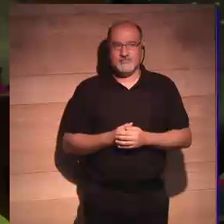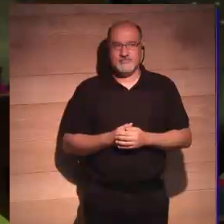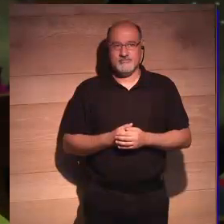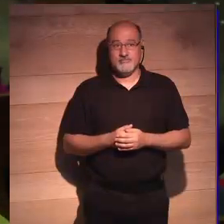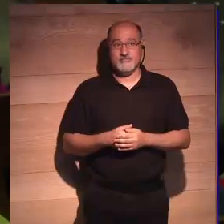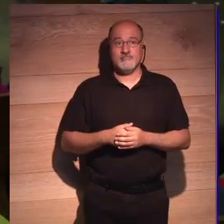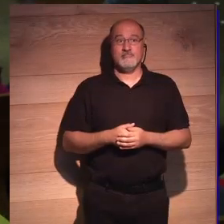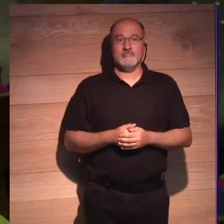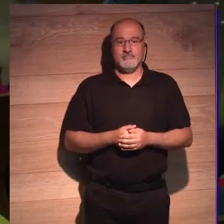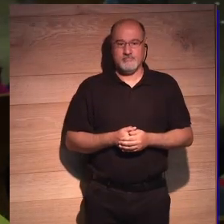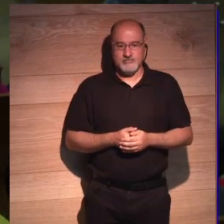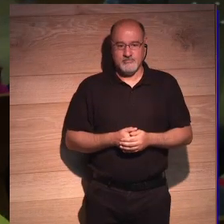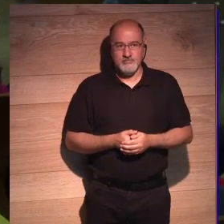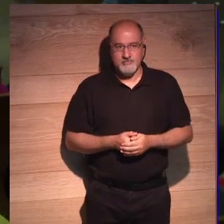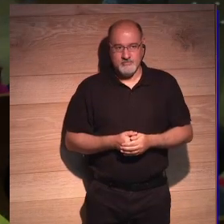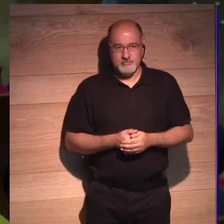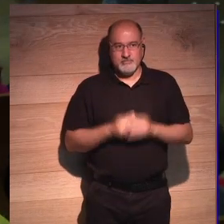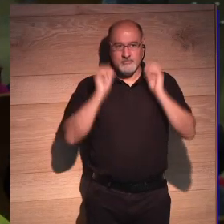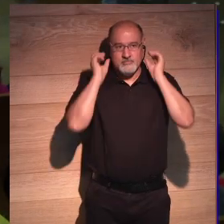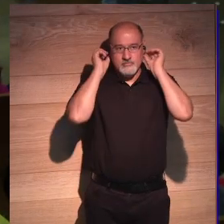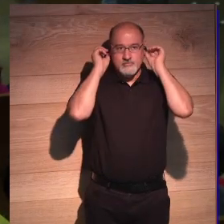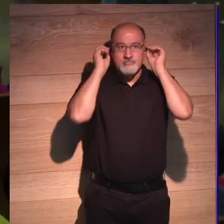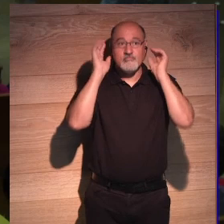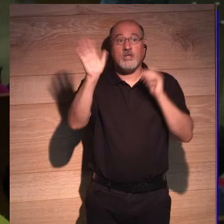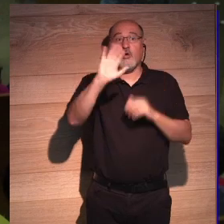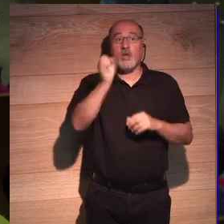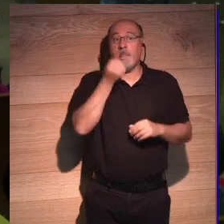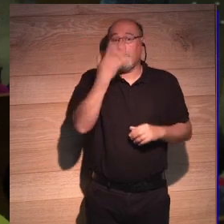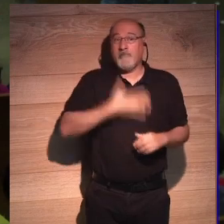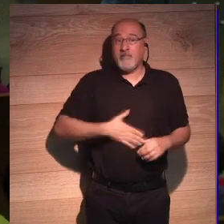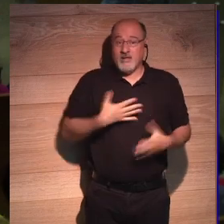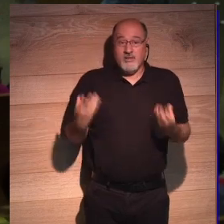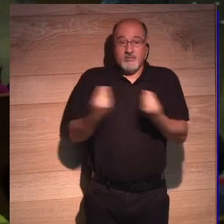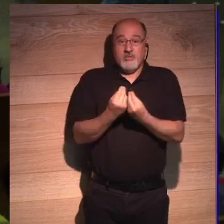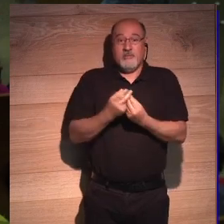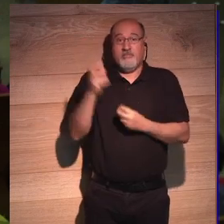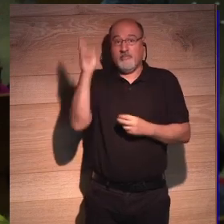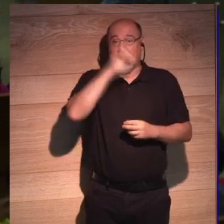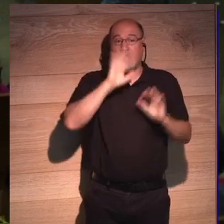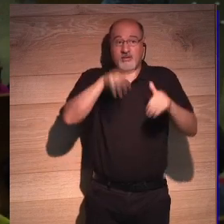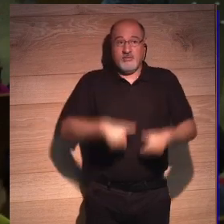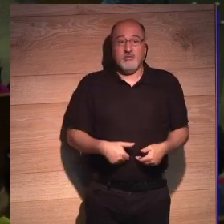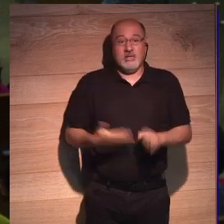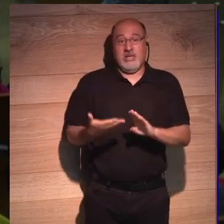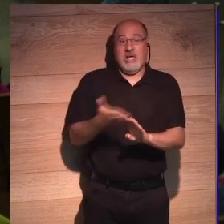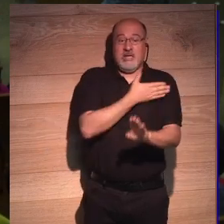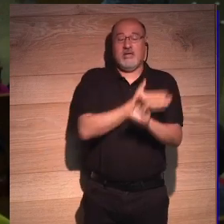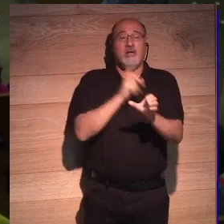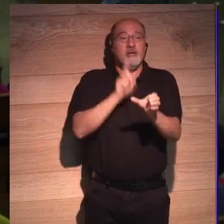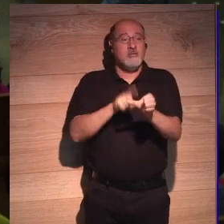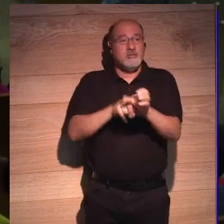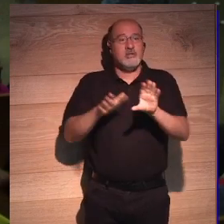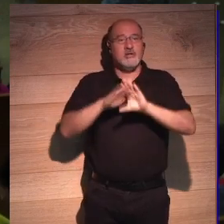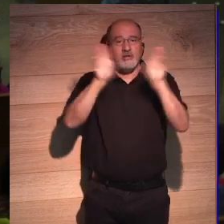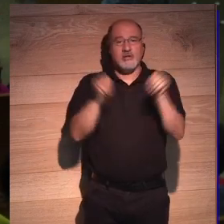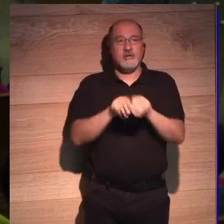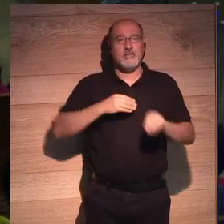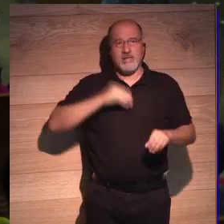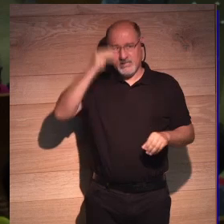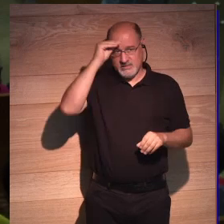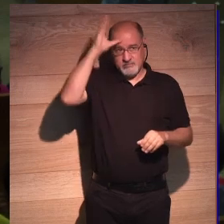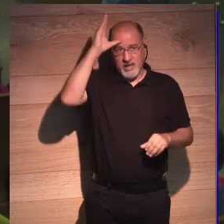Hello, it's such a joy to be here and to come back to Madrid after being involved in the snacks last year. Bear with me while